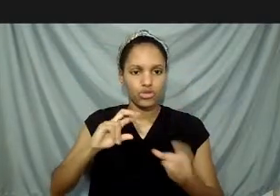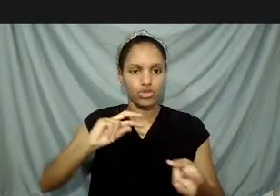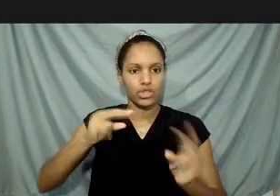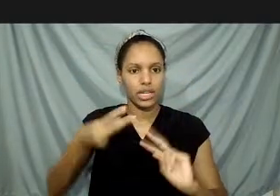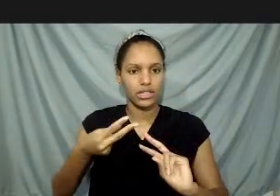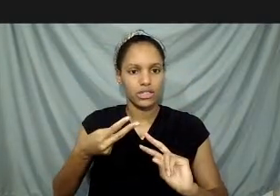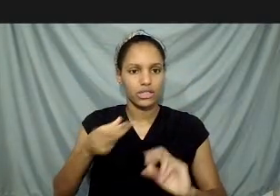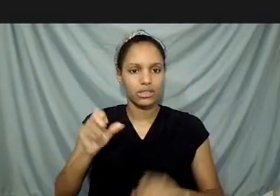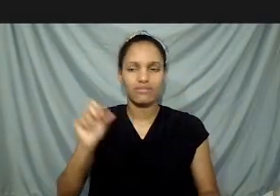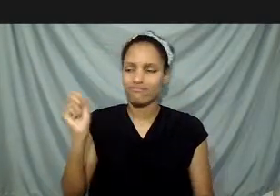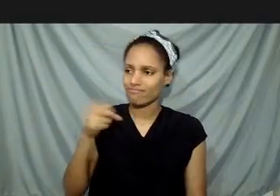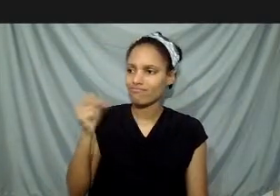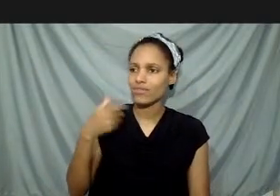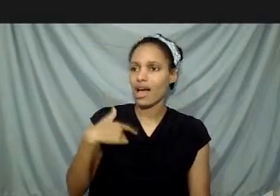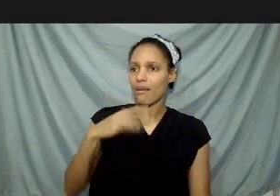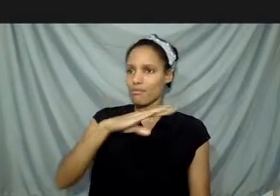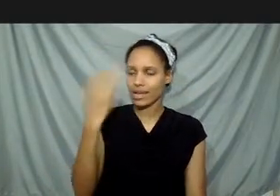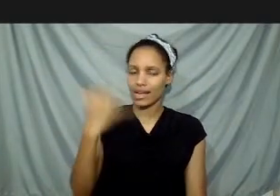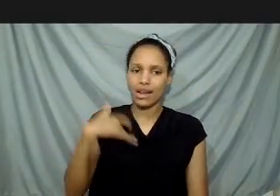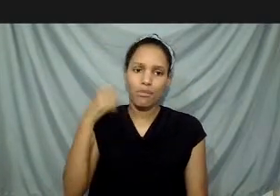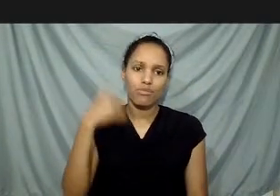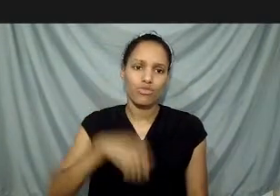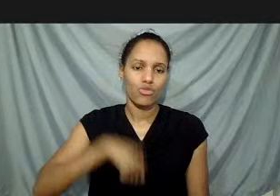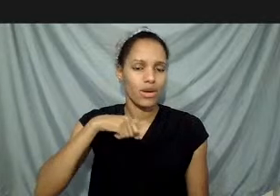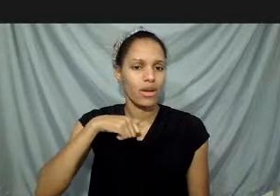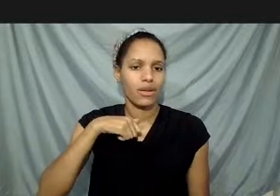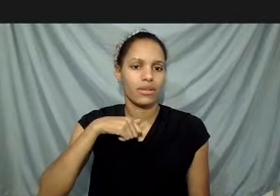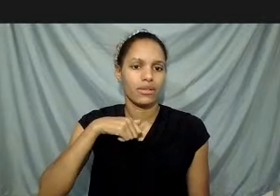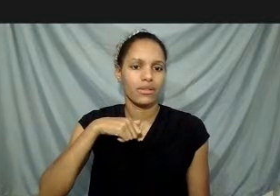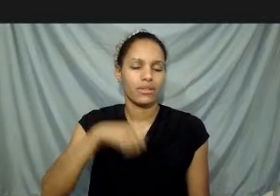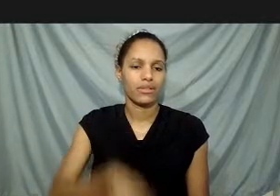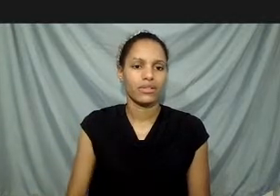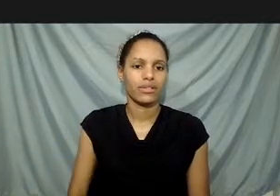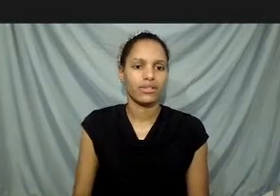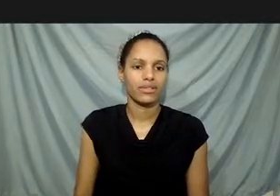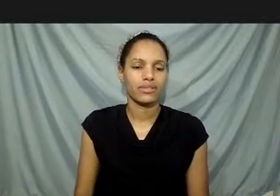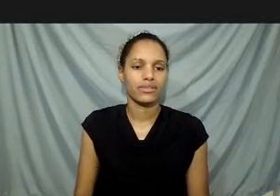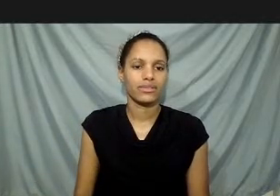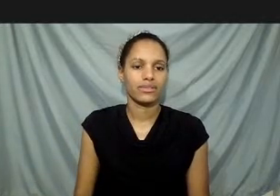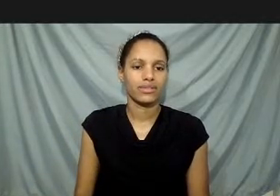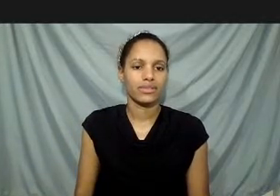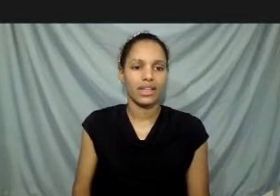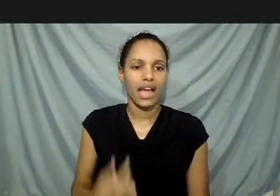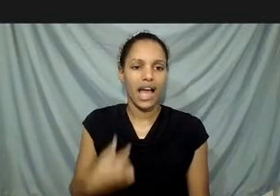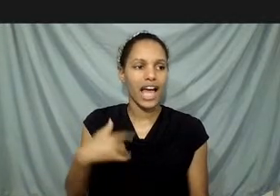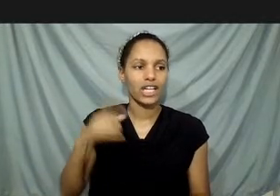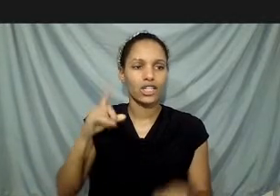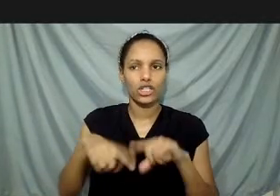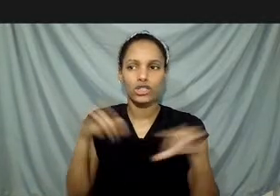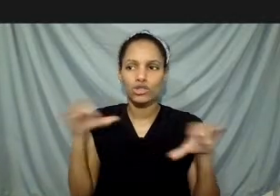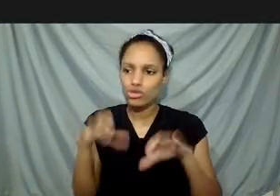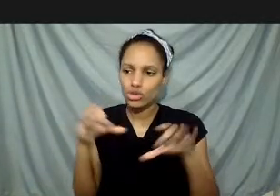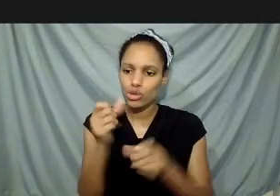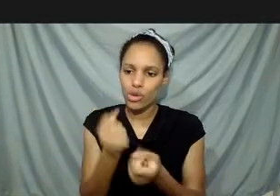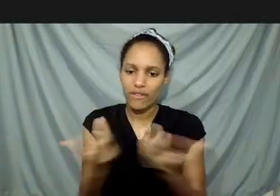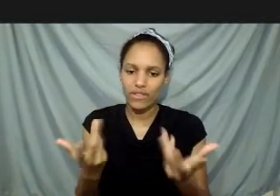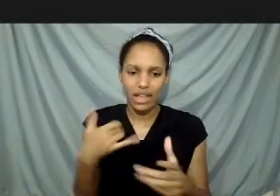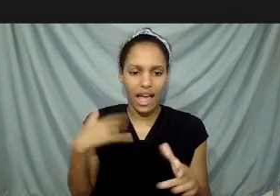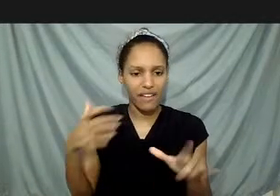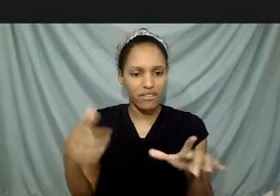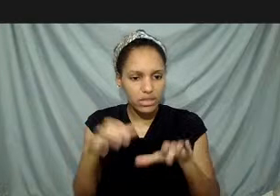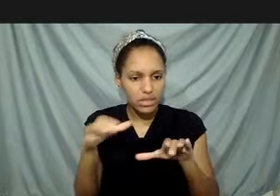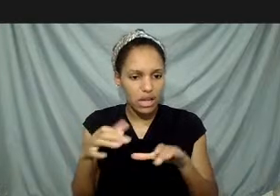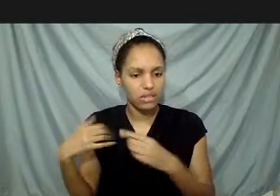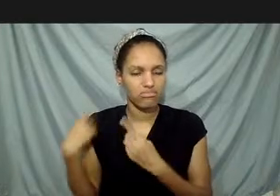I'm proud, because you know what. You know, I wouldn't be able to do what I do had it not been for what Black Americans have